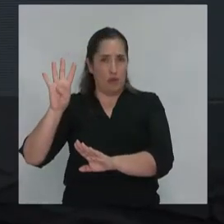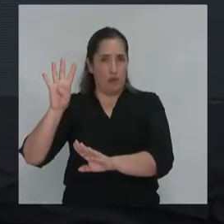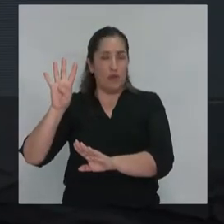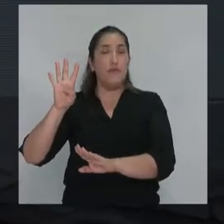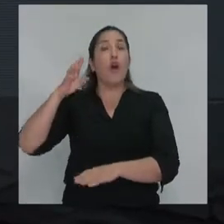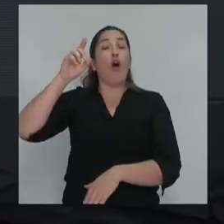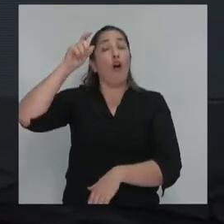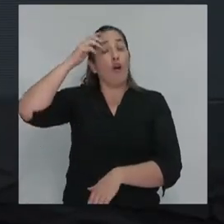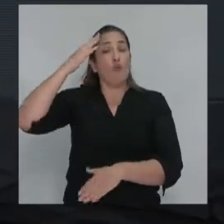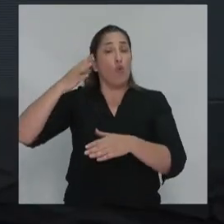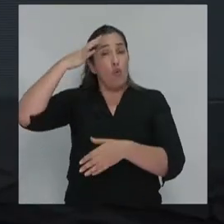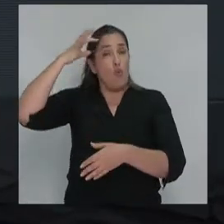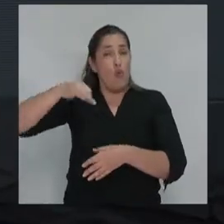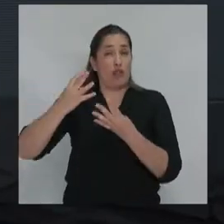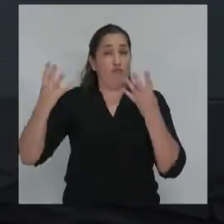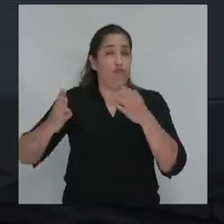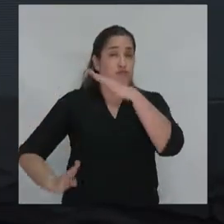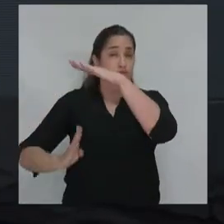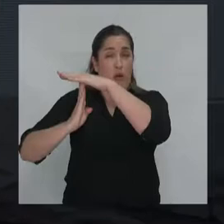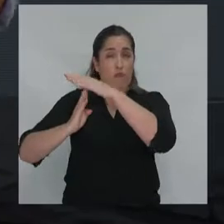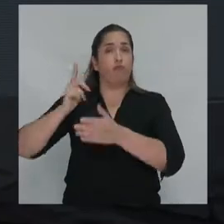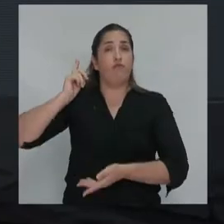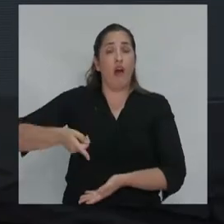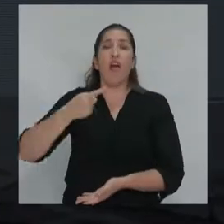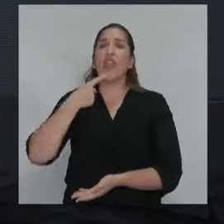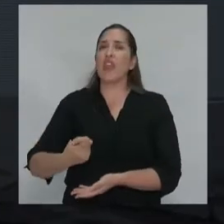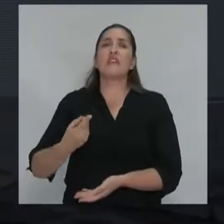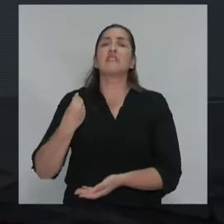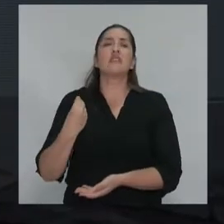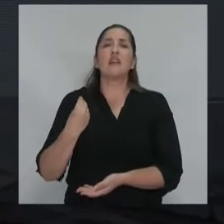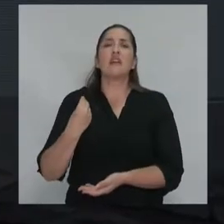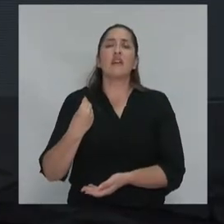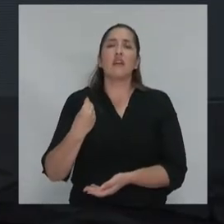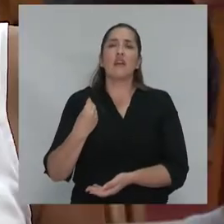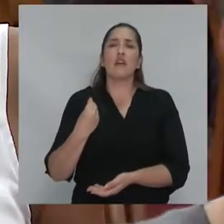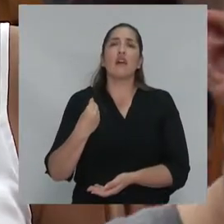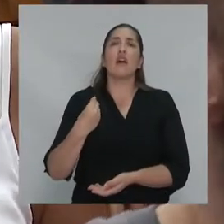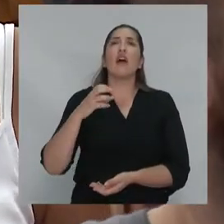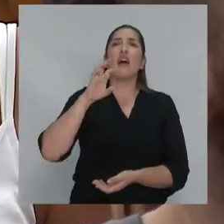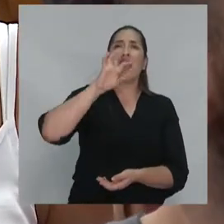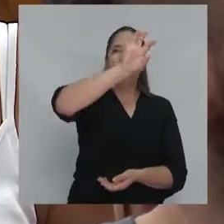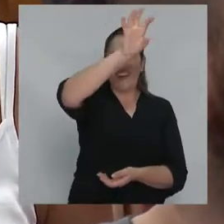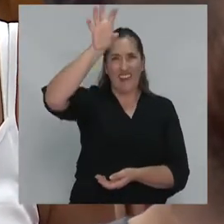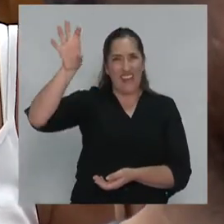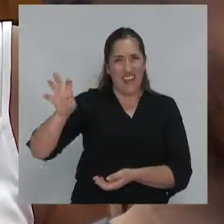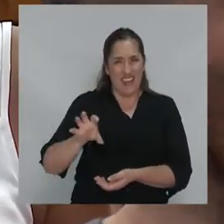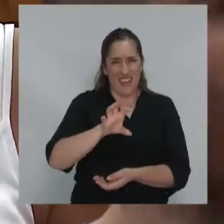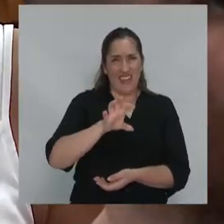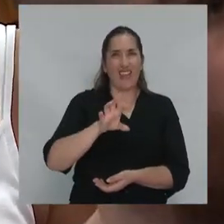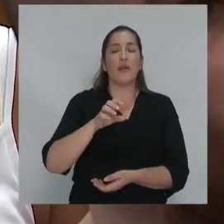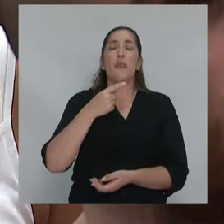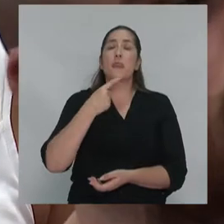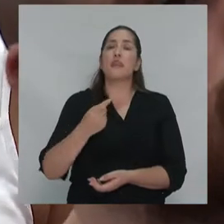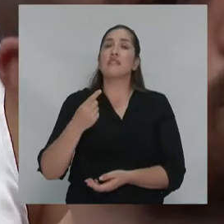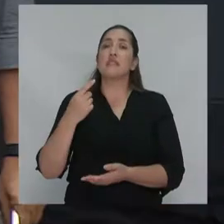They must be integrated. They started then in that fight. The right wing, they have never stopped. They have unlimited money and they are working on the rules